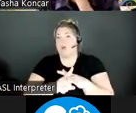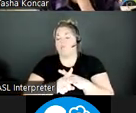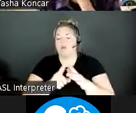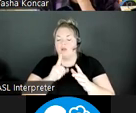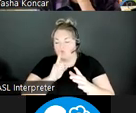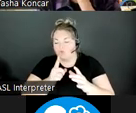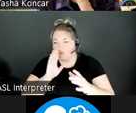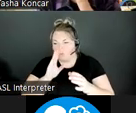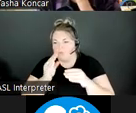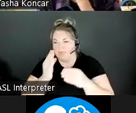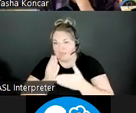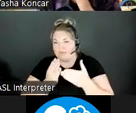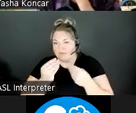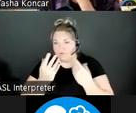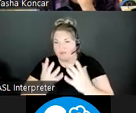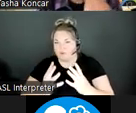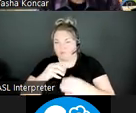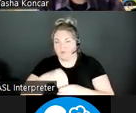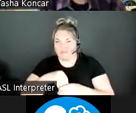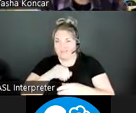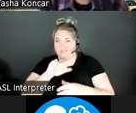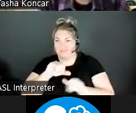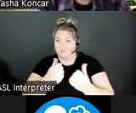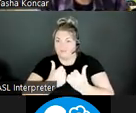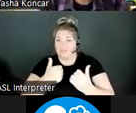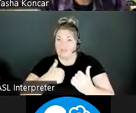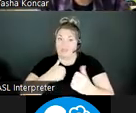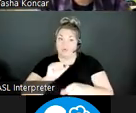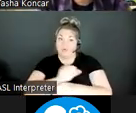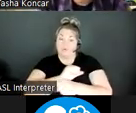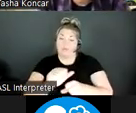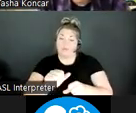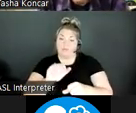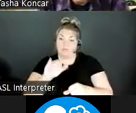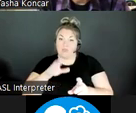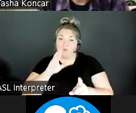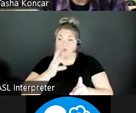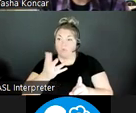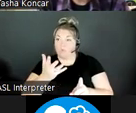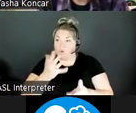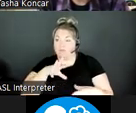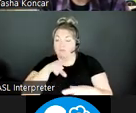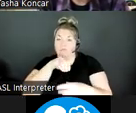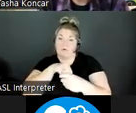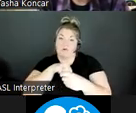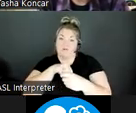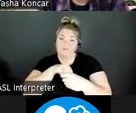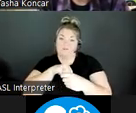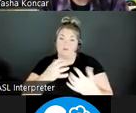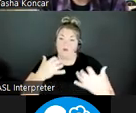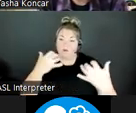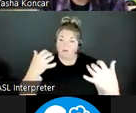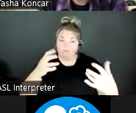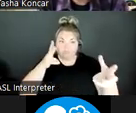there would be providers within at least the agency I work with that would want to be a part of the audience